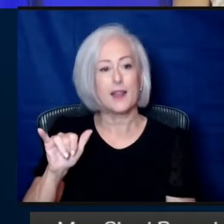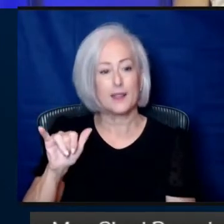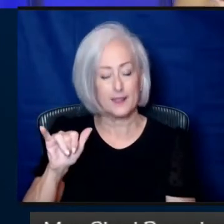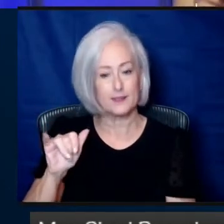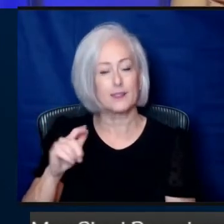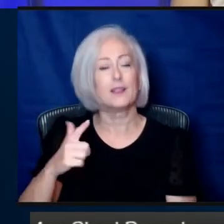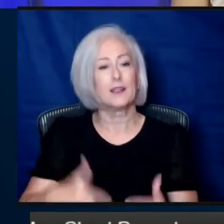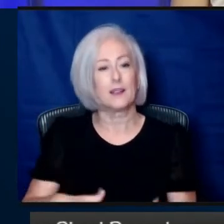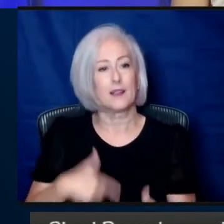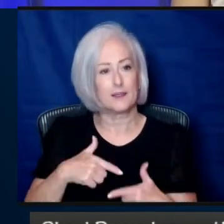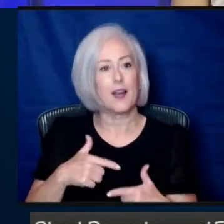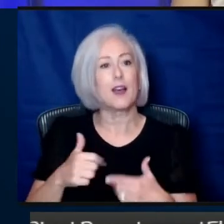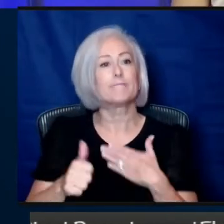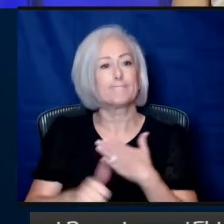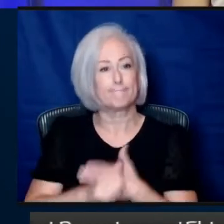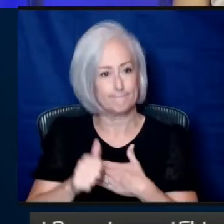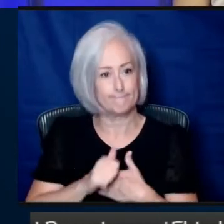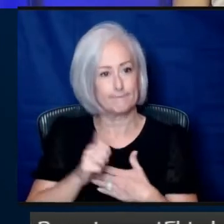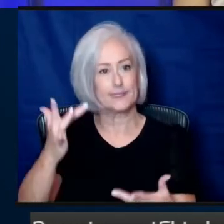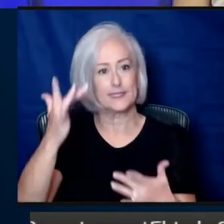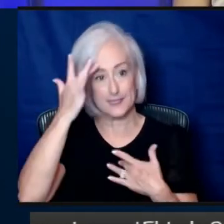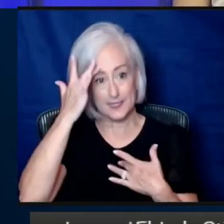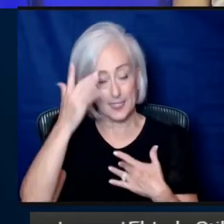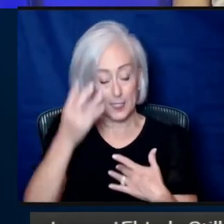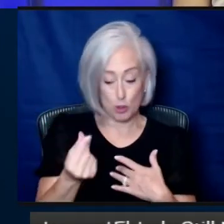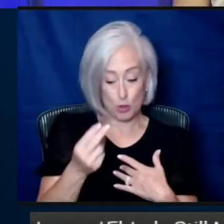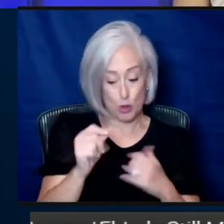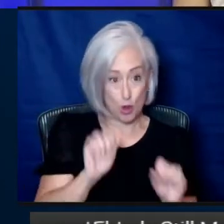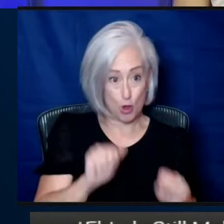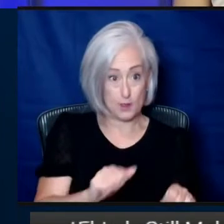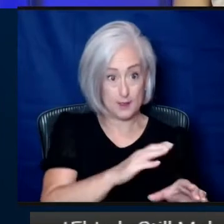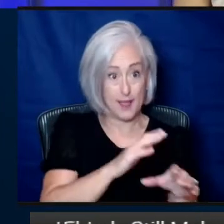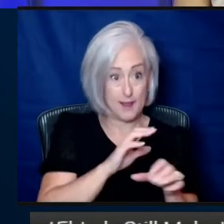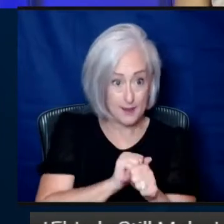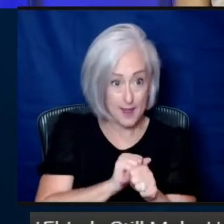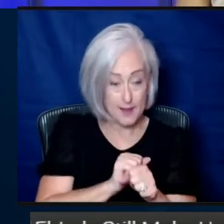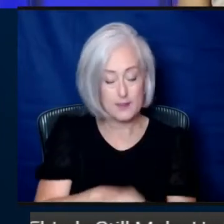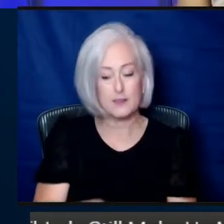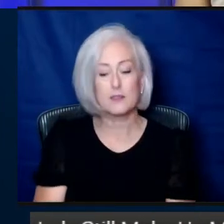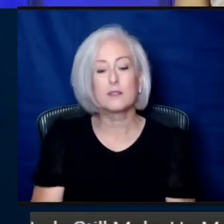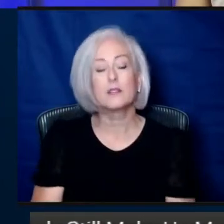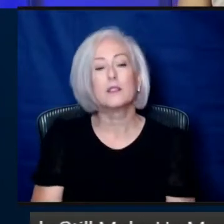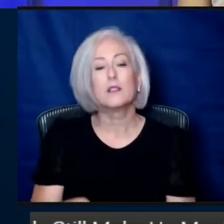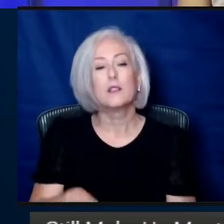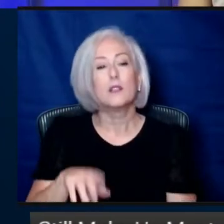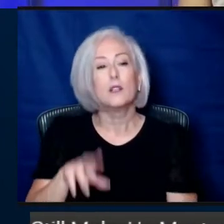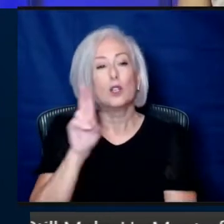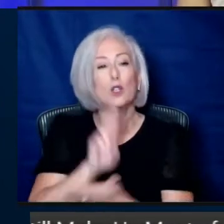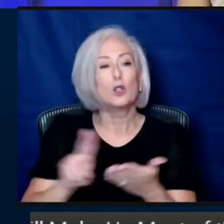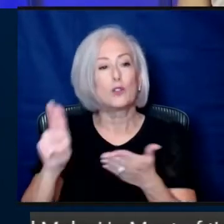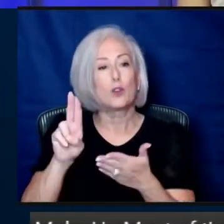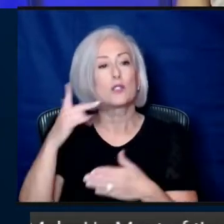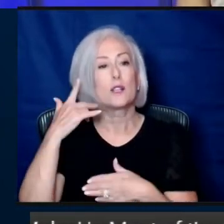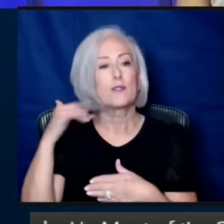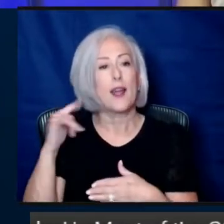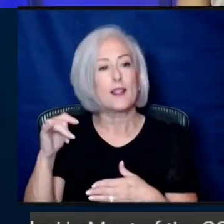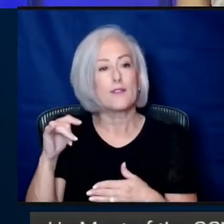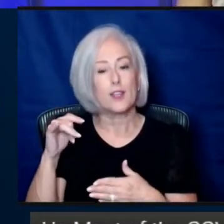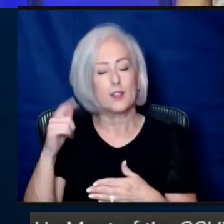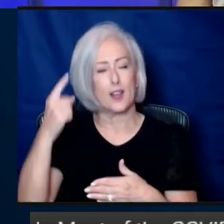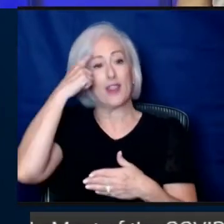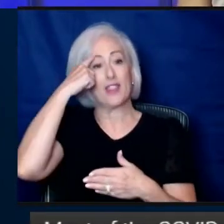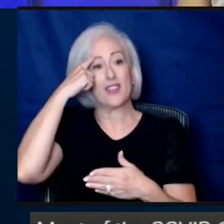it. Veterinarians and researchers at the University of California believe they've developed a new way to detect it using